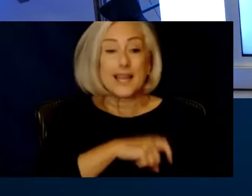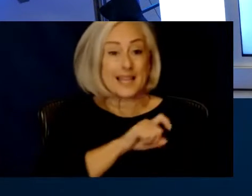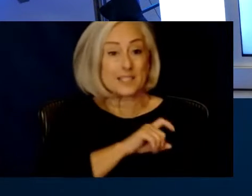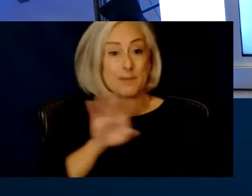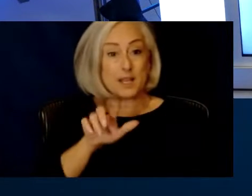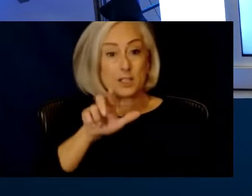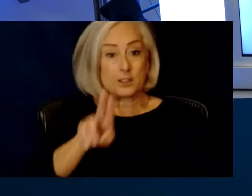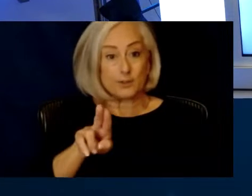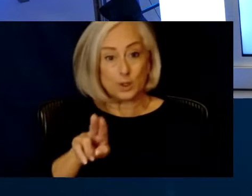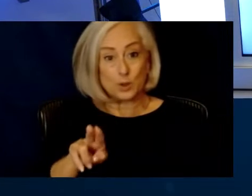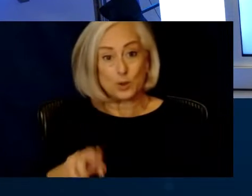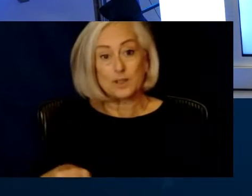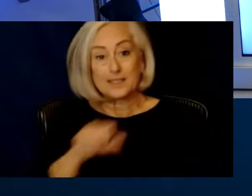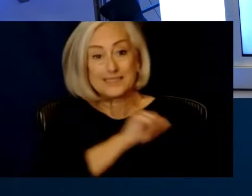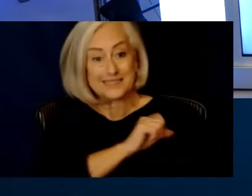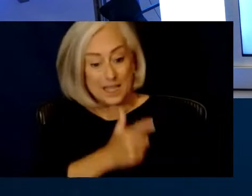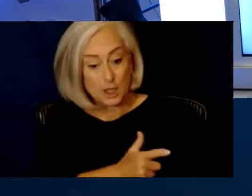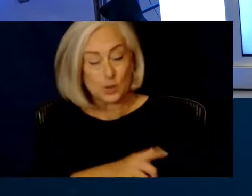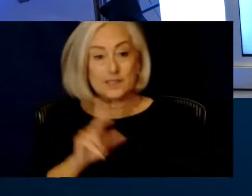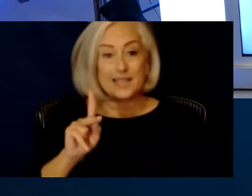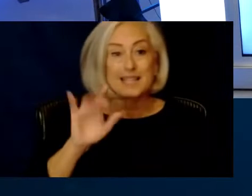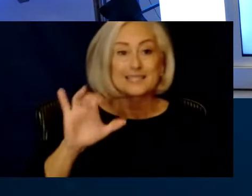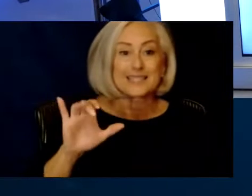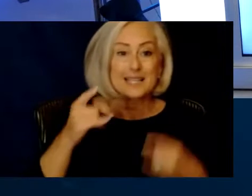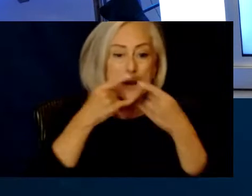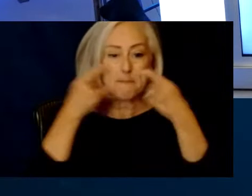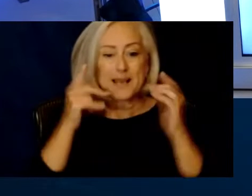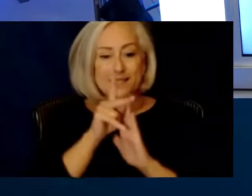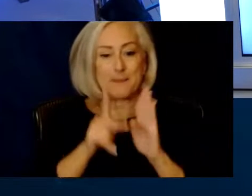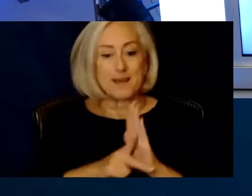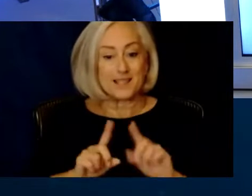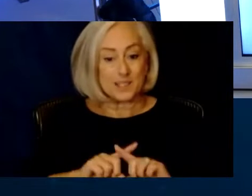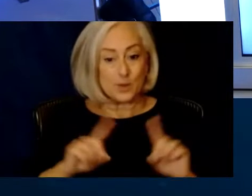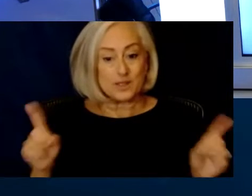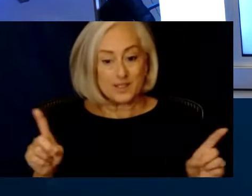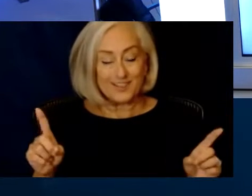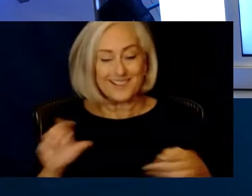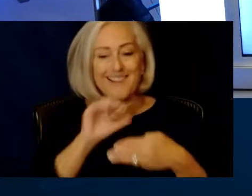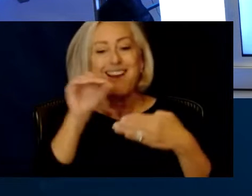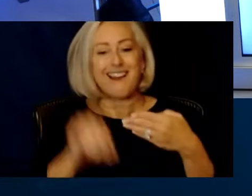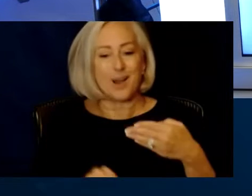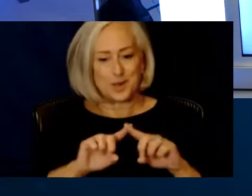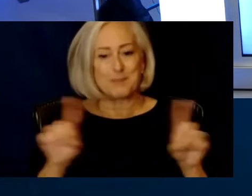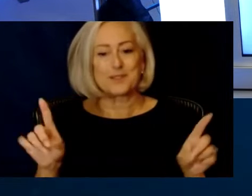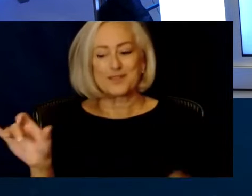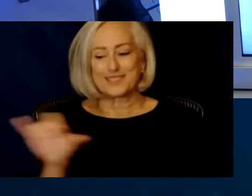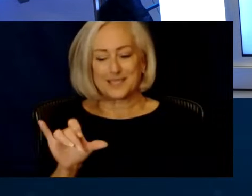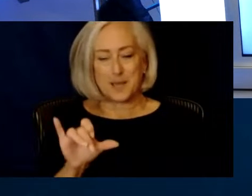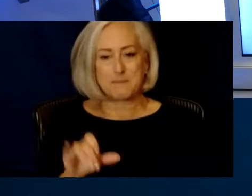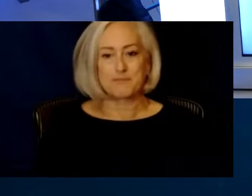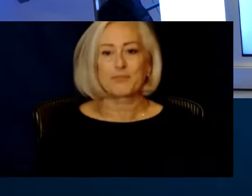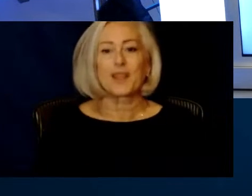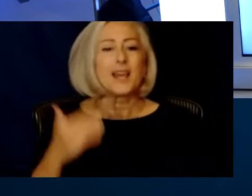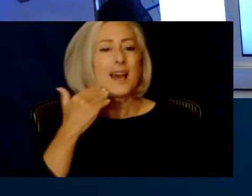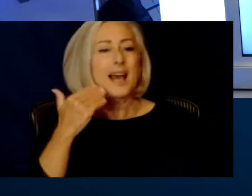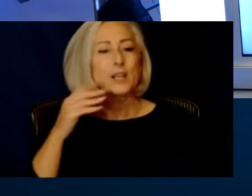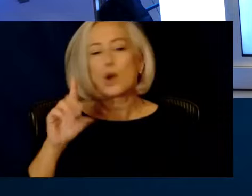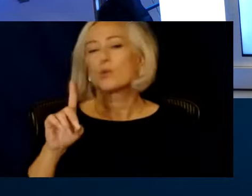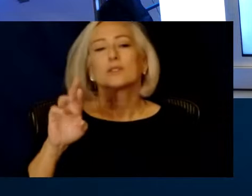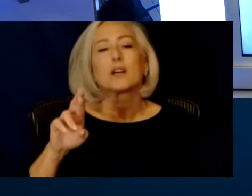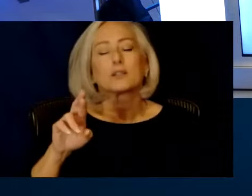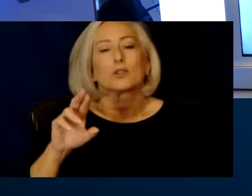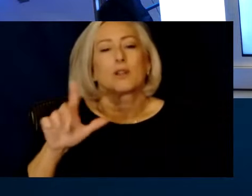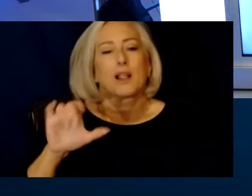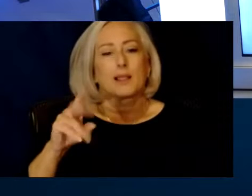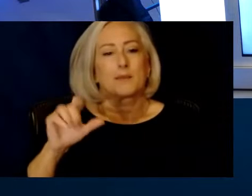masking policies and had very different outcomes. Yes. Jess? I know Dr. Lamaster needs to get going, but just maybe he could just give his